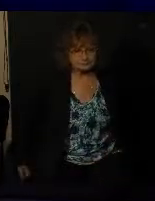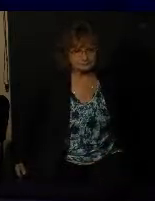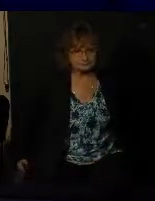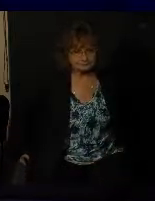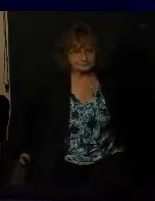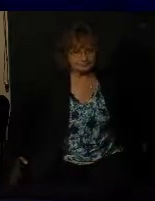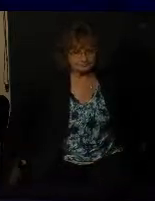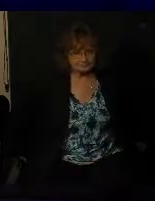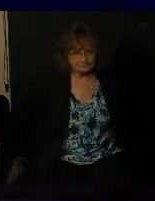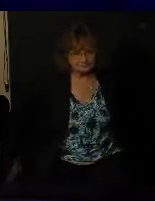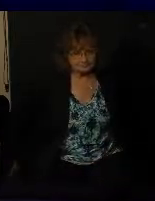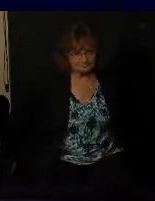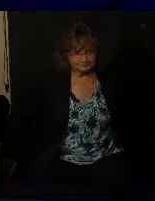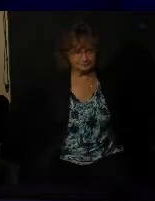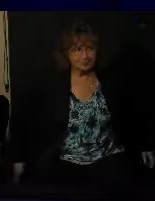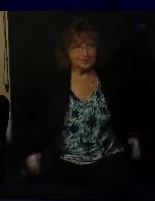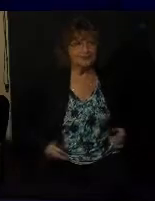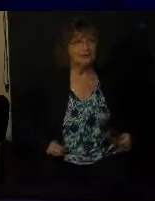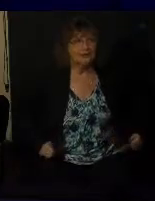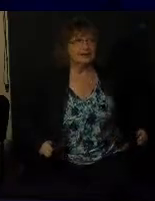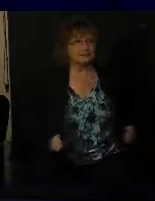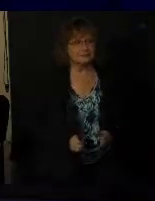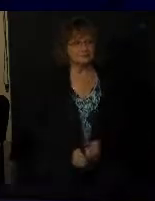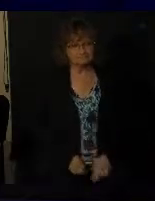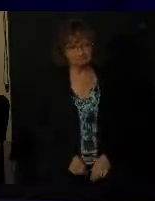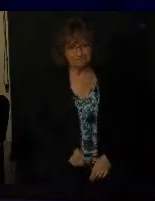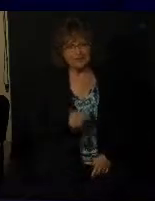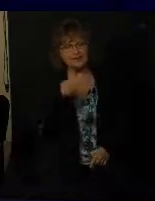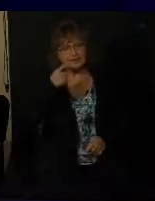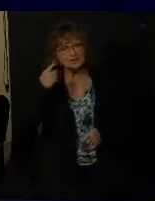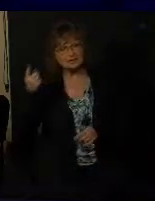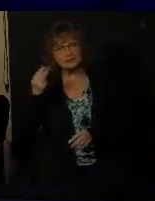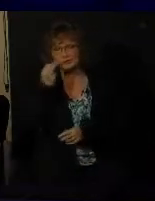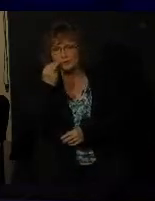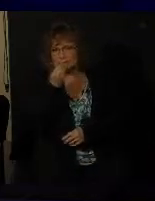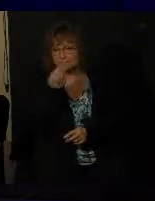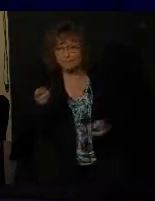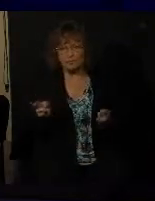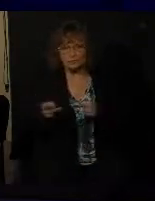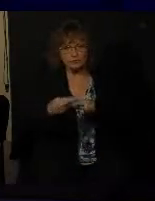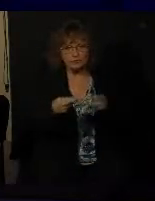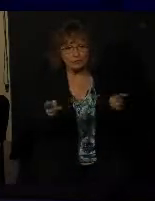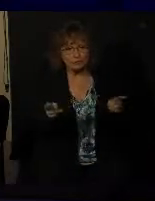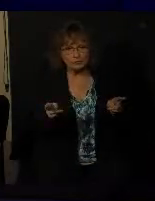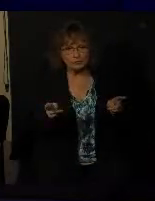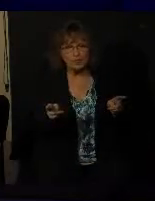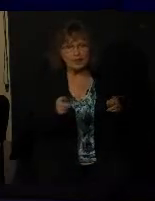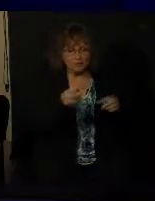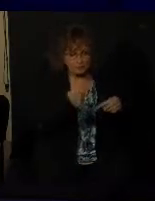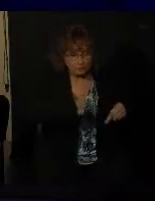lived." I said, "God sustained you right through it, didn't he?" I'm going to remind you of that tonight.